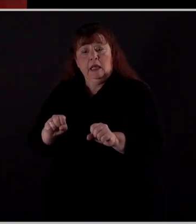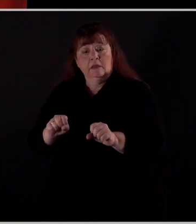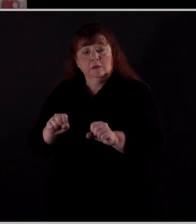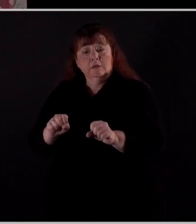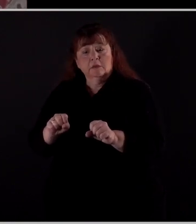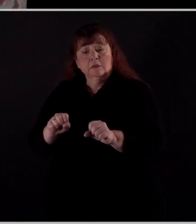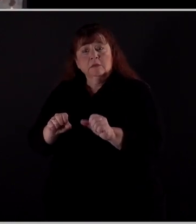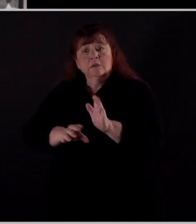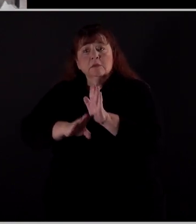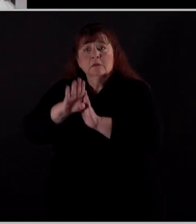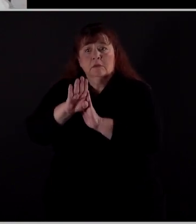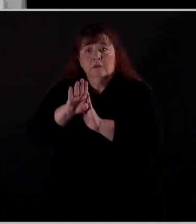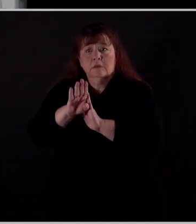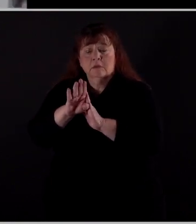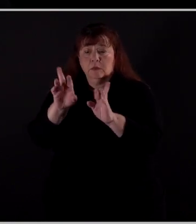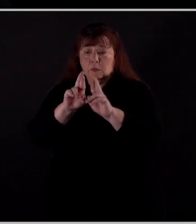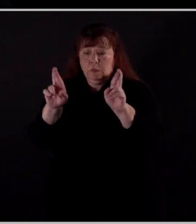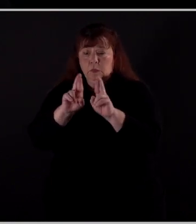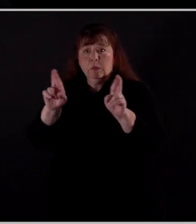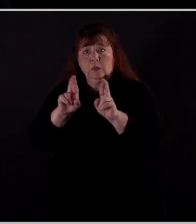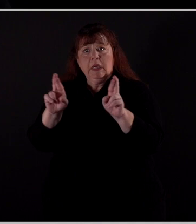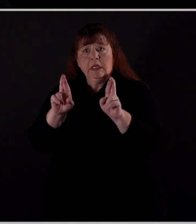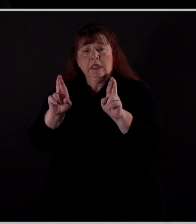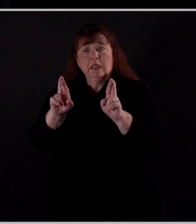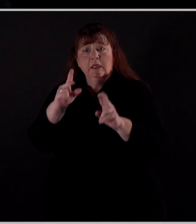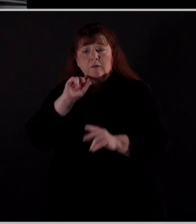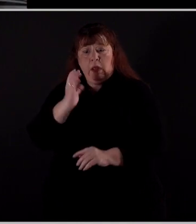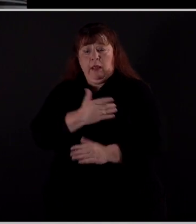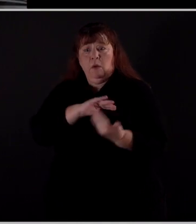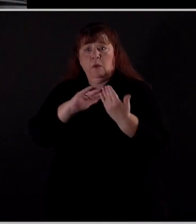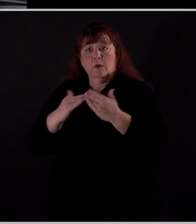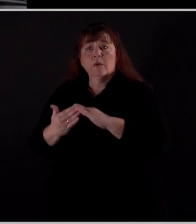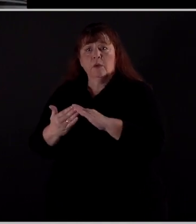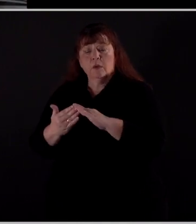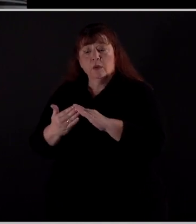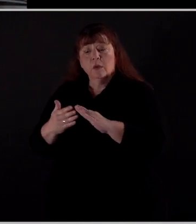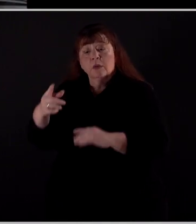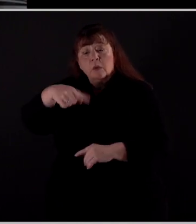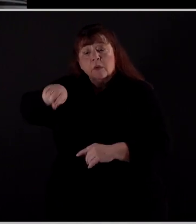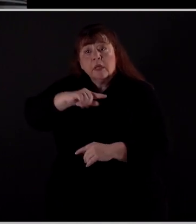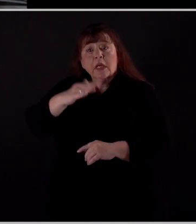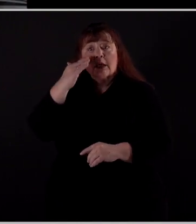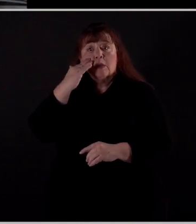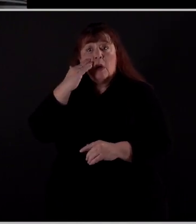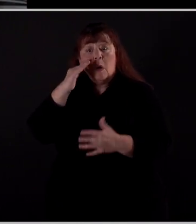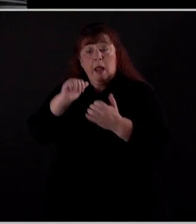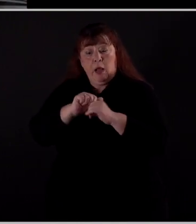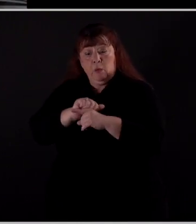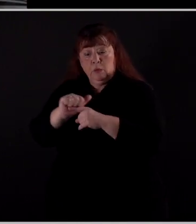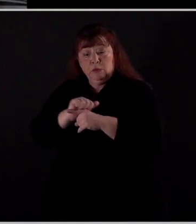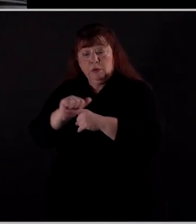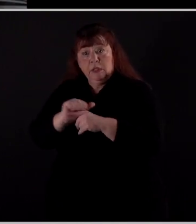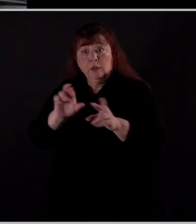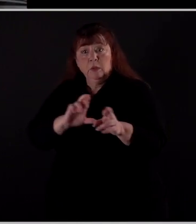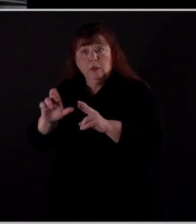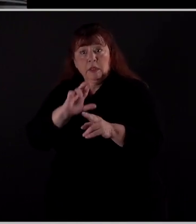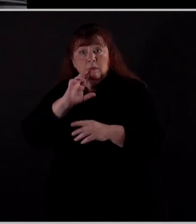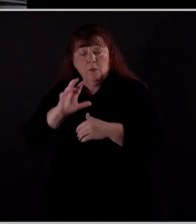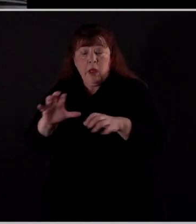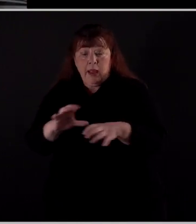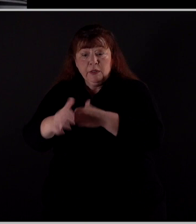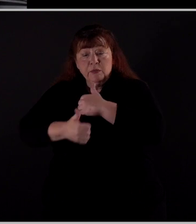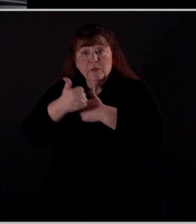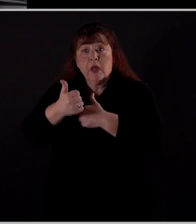really increase the level of preparedness for our community so that they know how we're training and preparing for active threat,